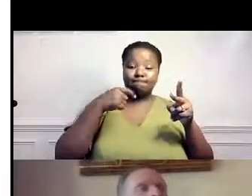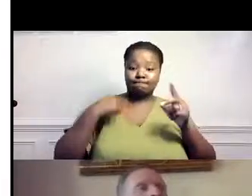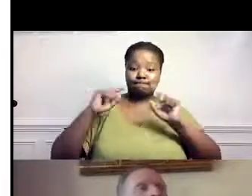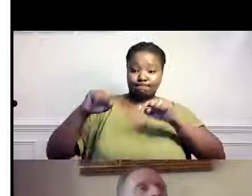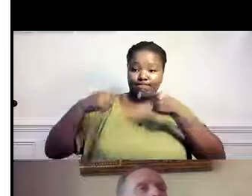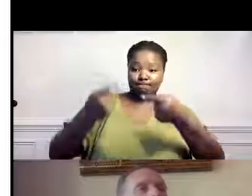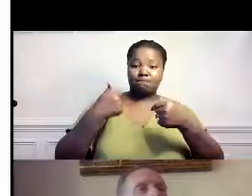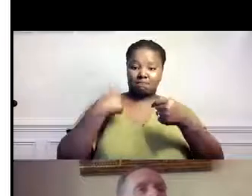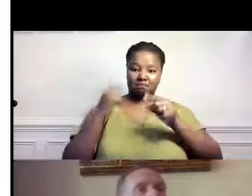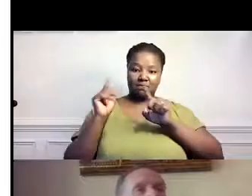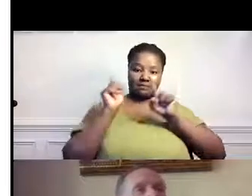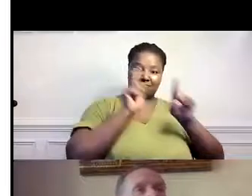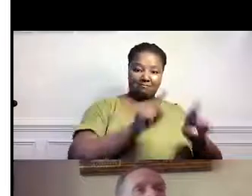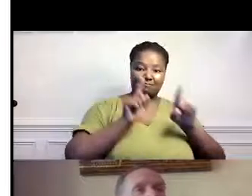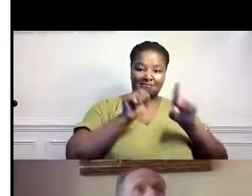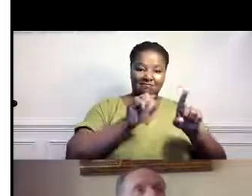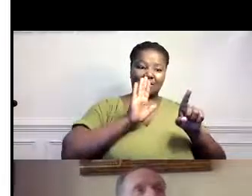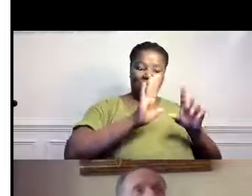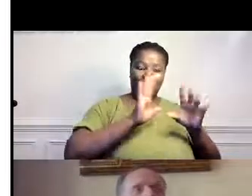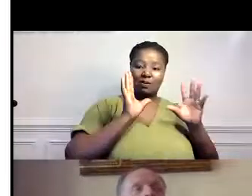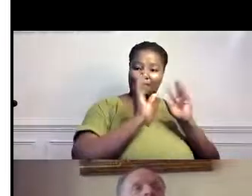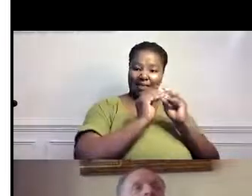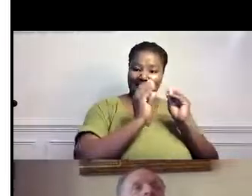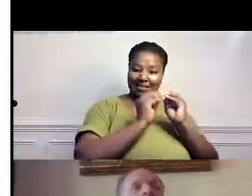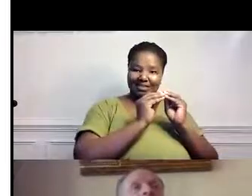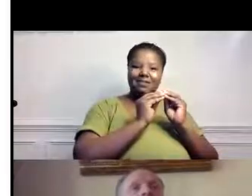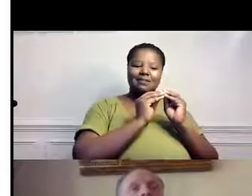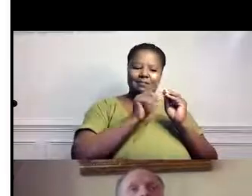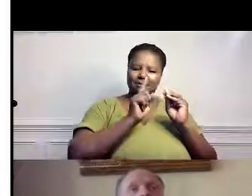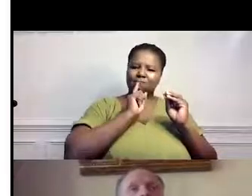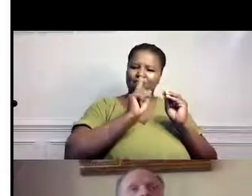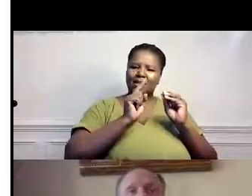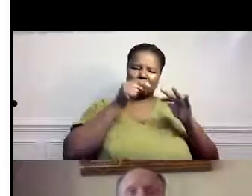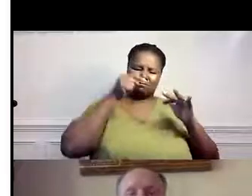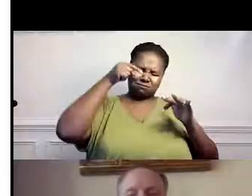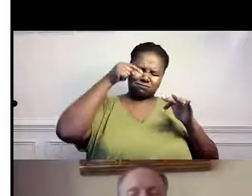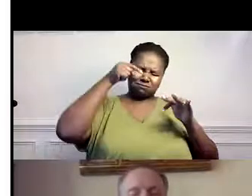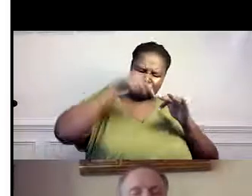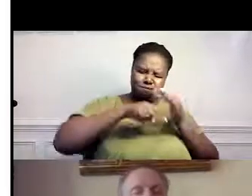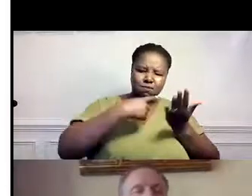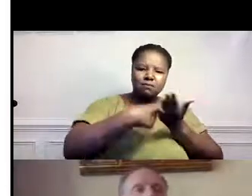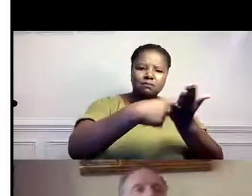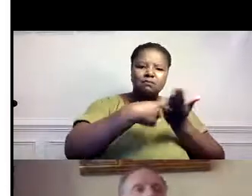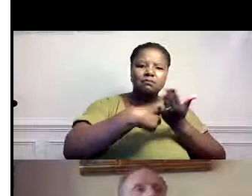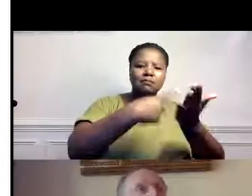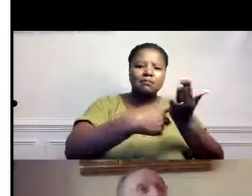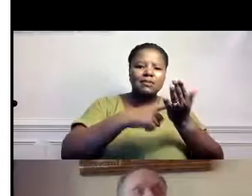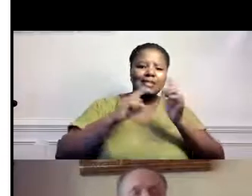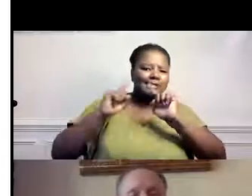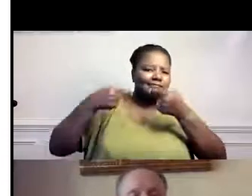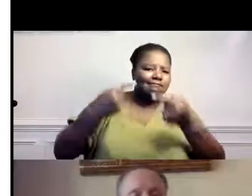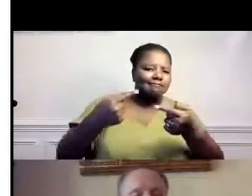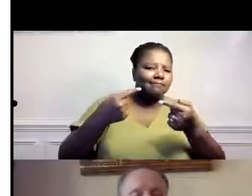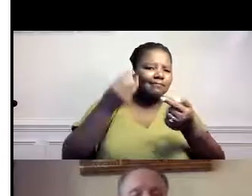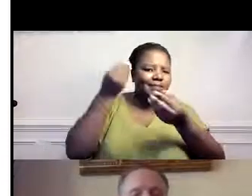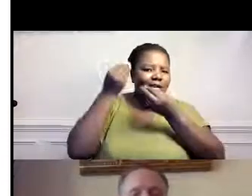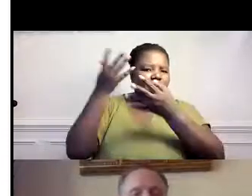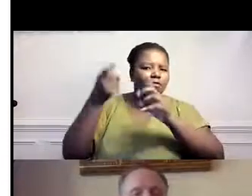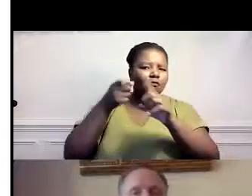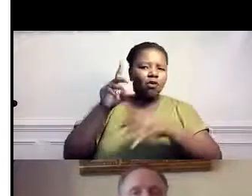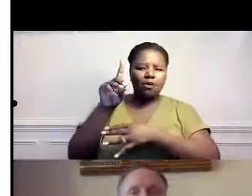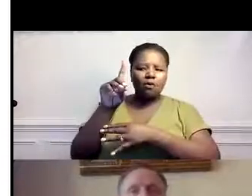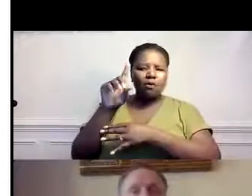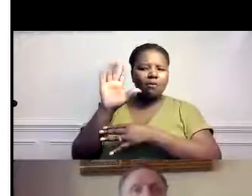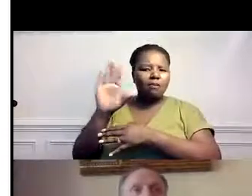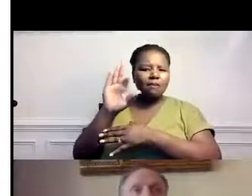those meetings where there's been very in-depth discussions about the clinical trial data, the FDA reviews, and